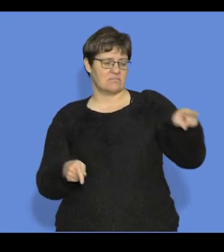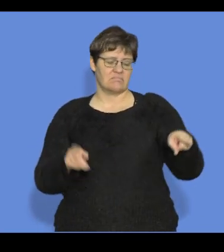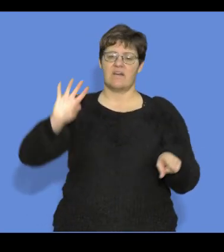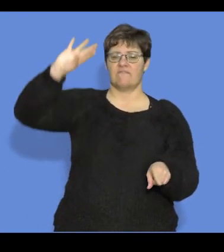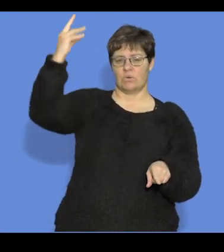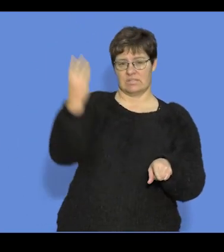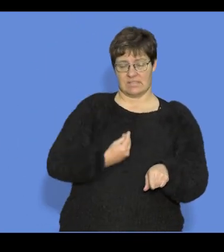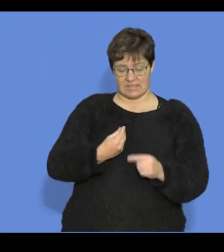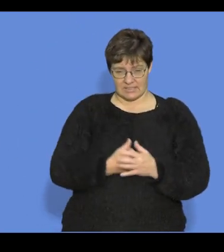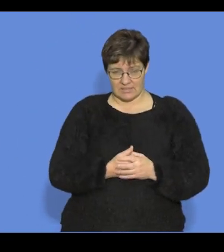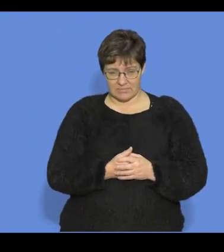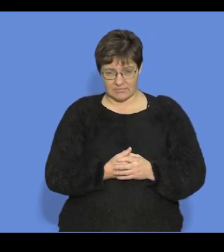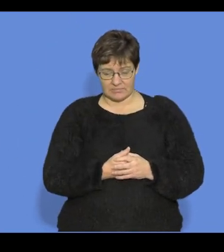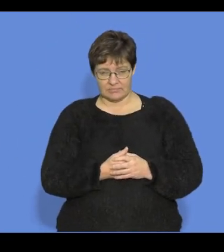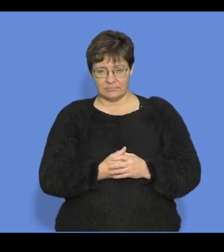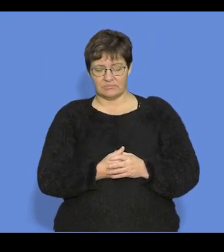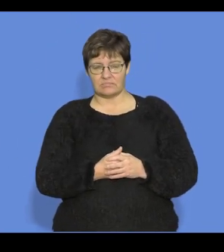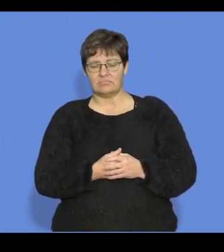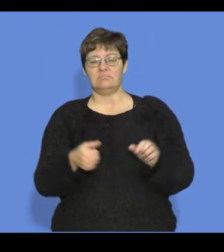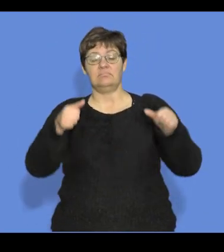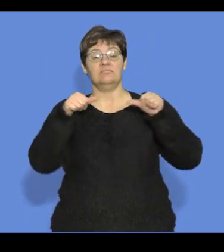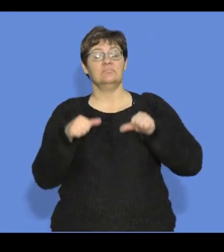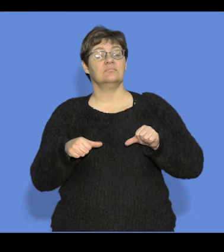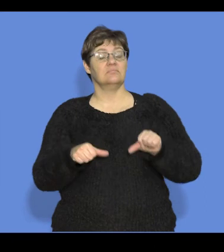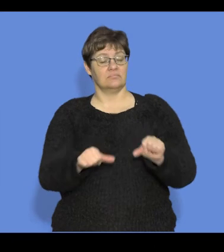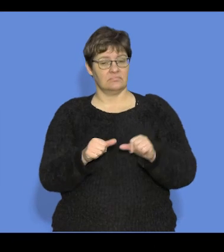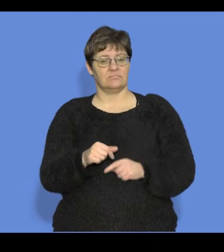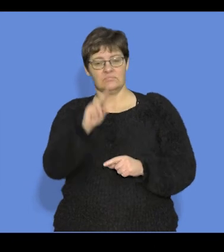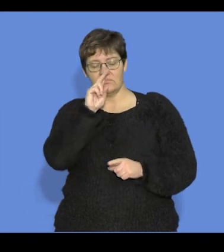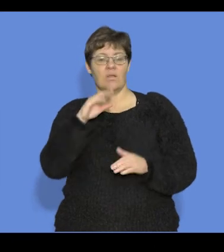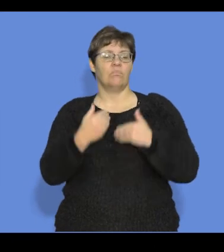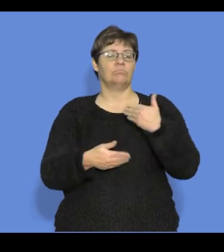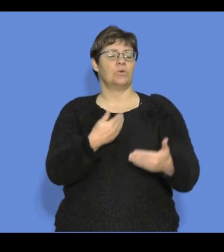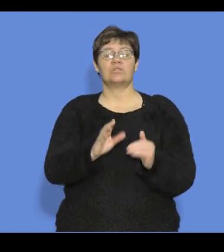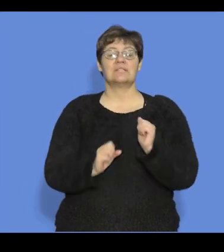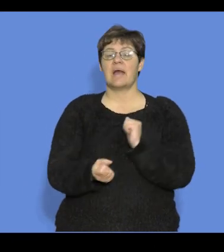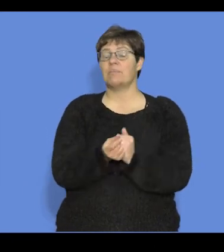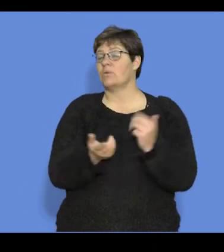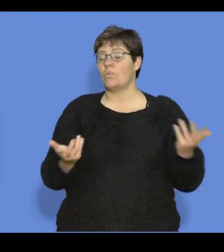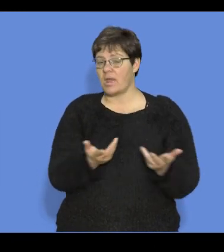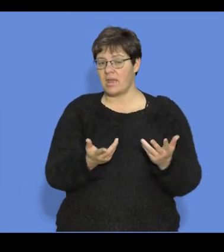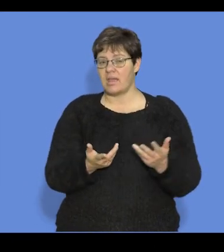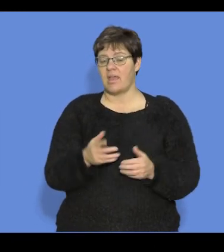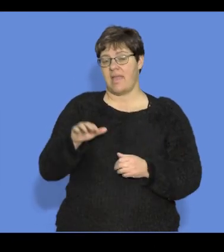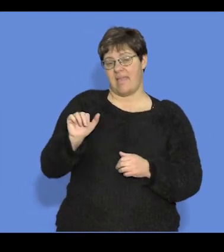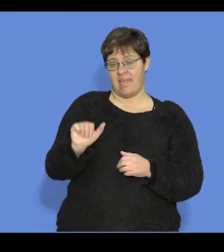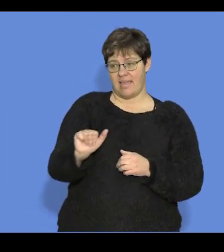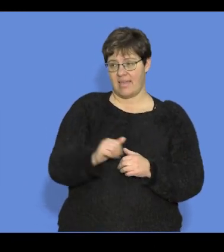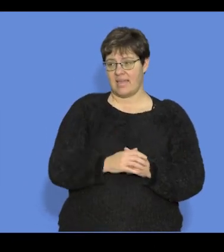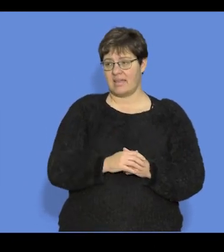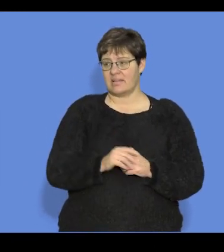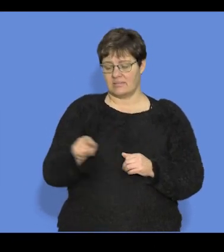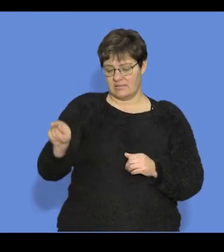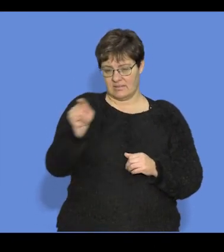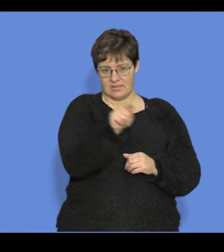photosynthesis. Next question asks us to look at the process that occurs in part A, and